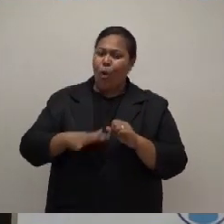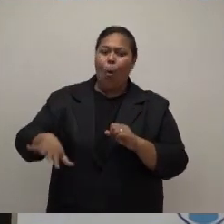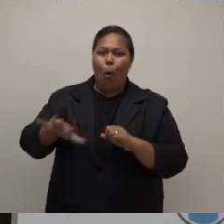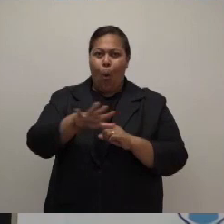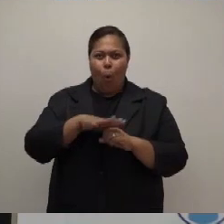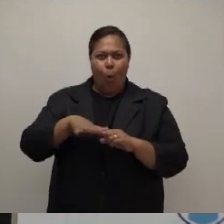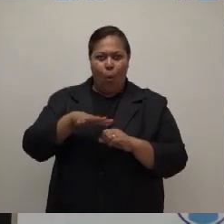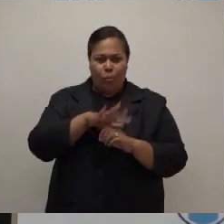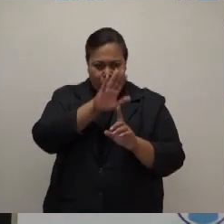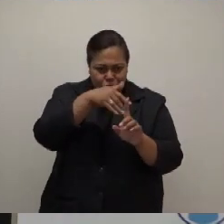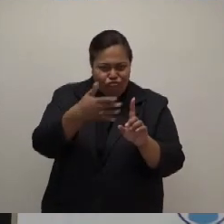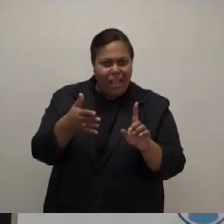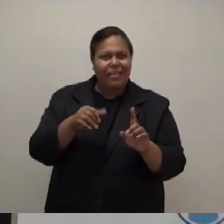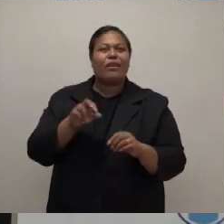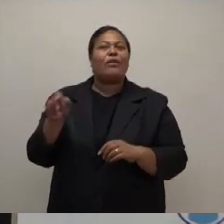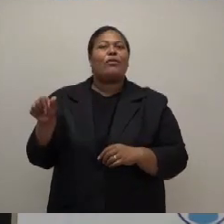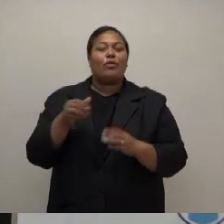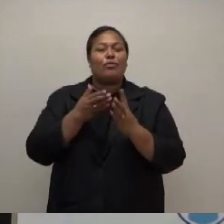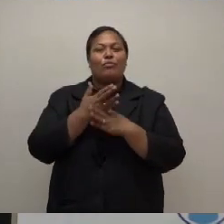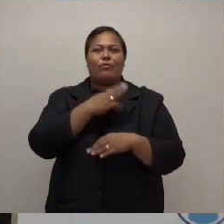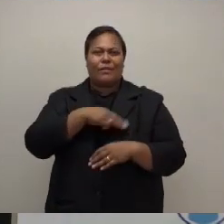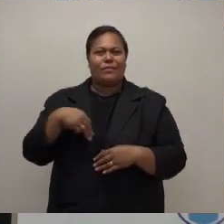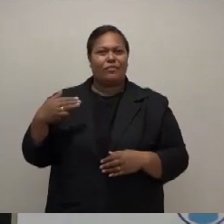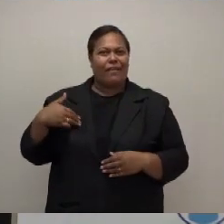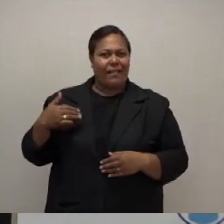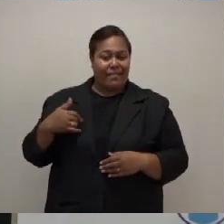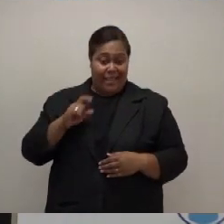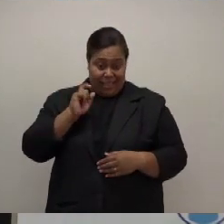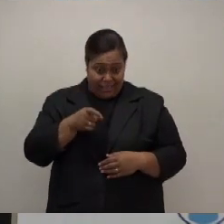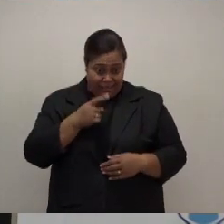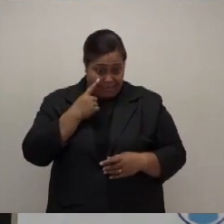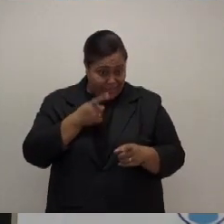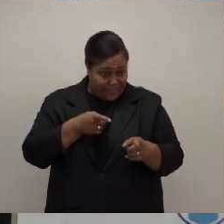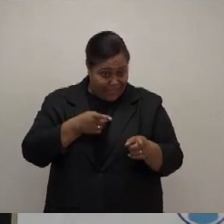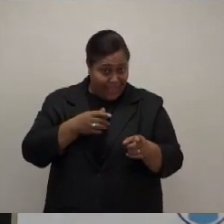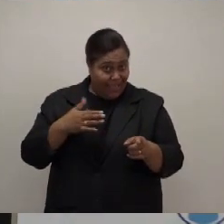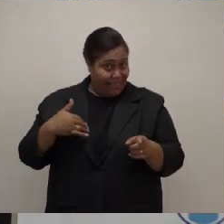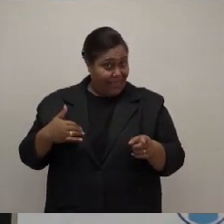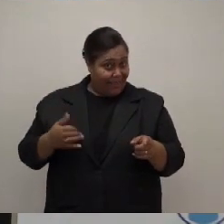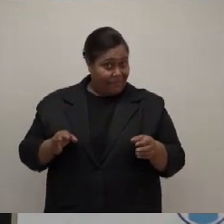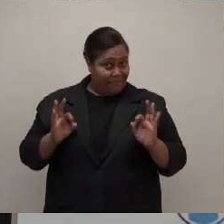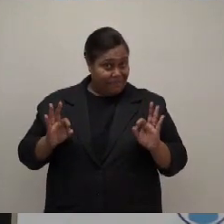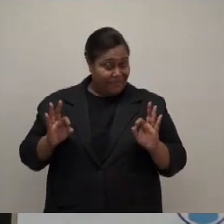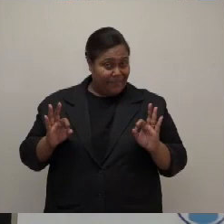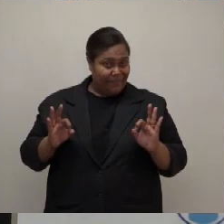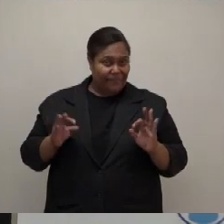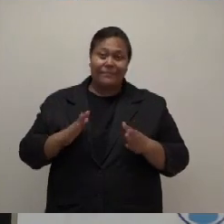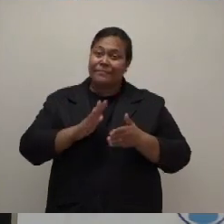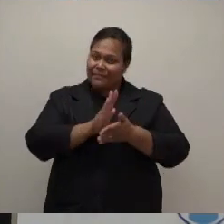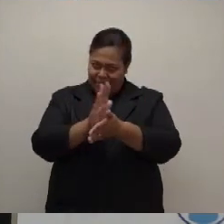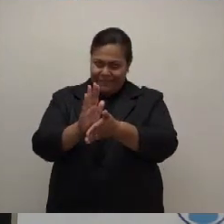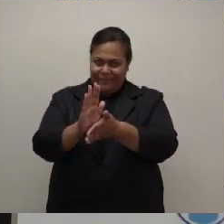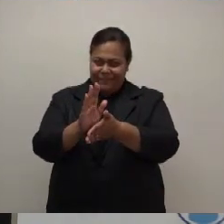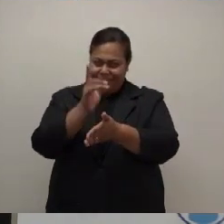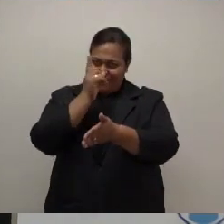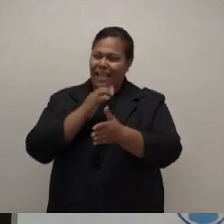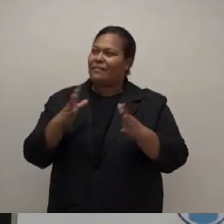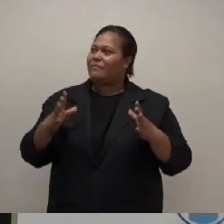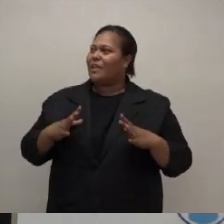by the Ministry of Health for symptoms. If they are deemed to be healthy, their yacht will be allowed to freely